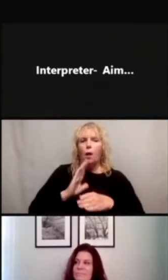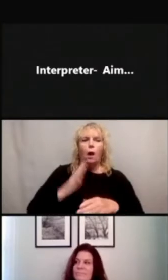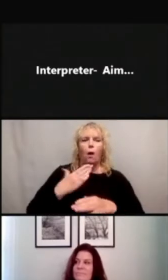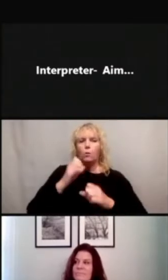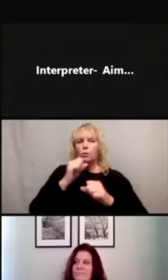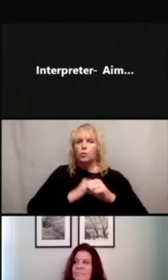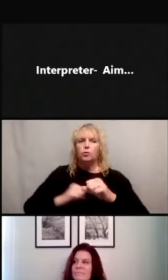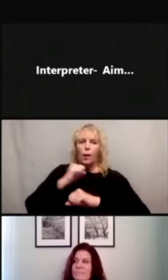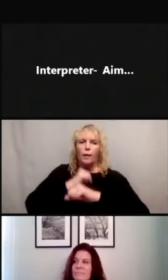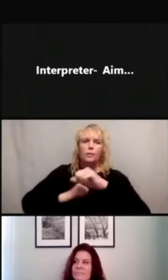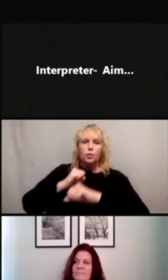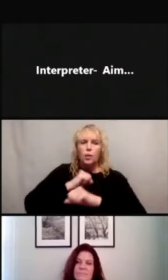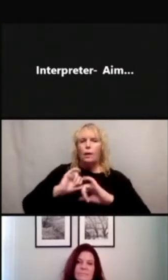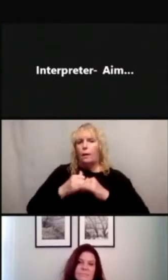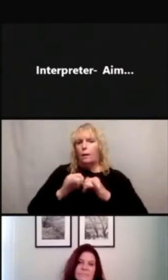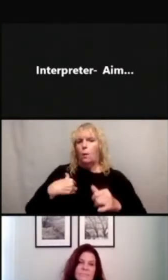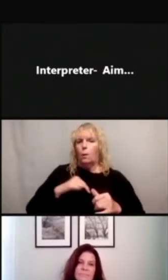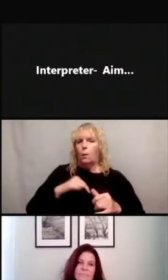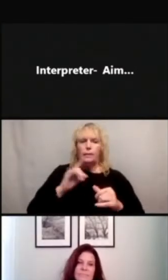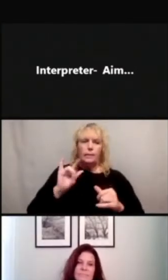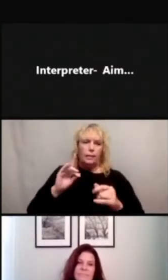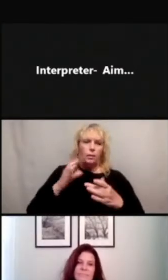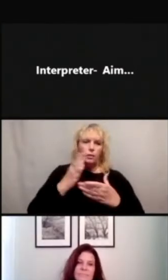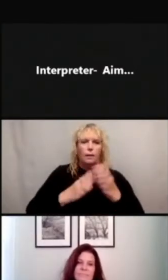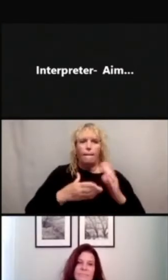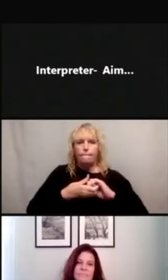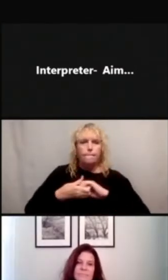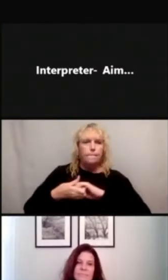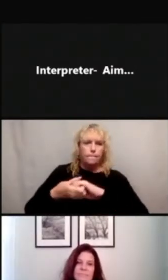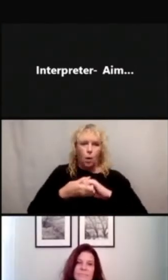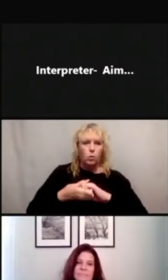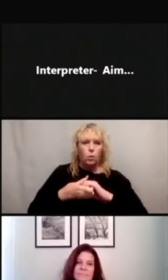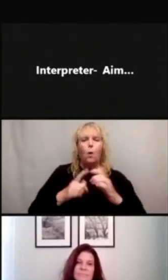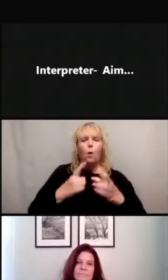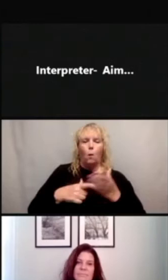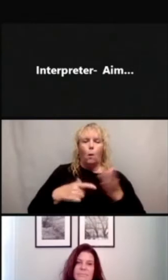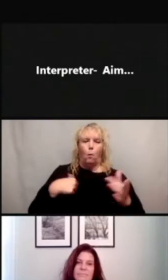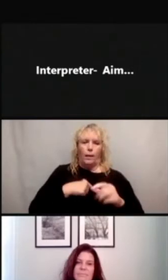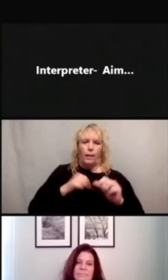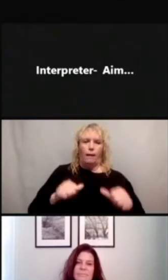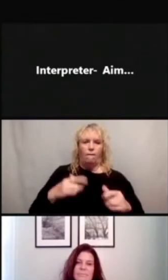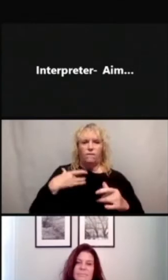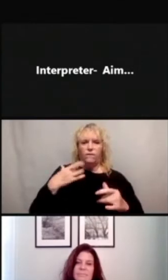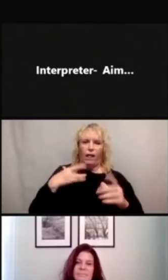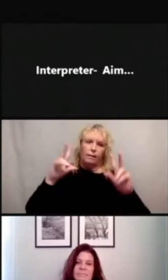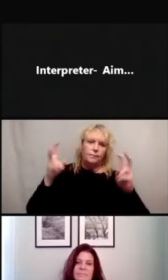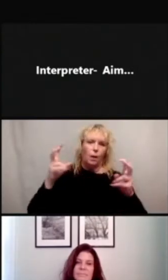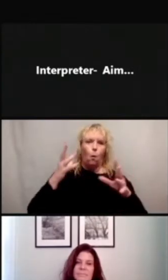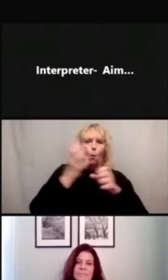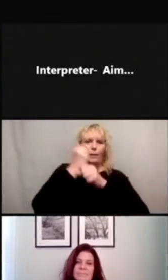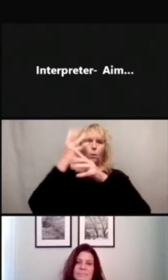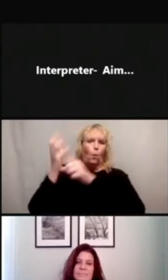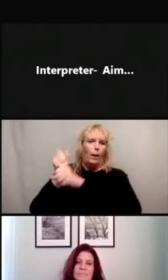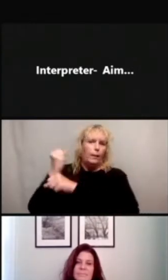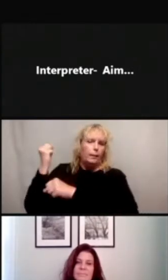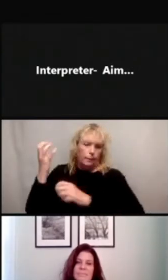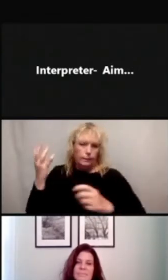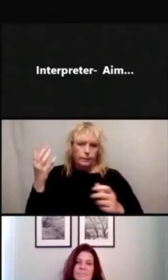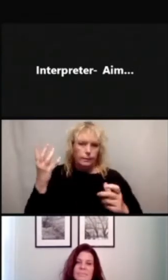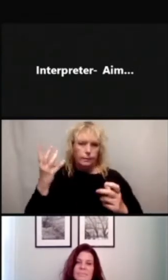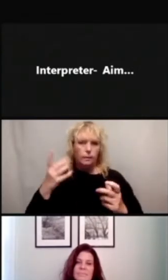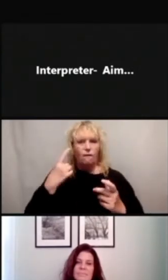partnered. And when it's done well, we find that it's a real win-win situation for the